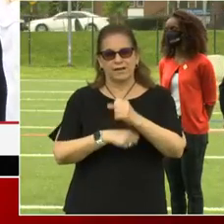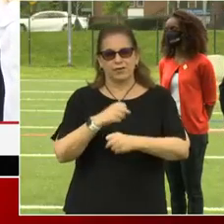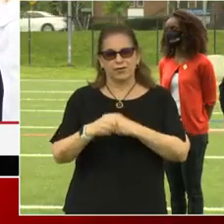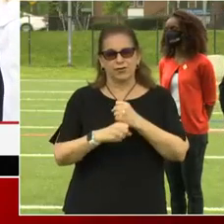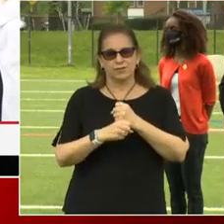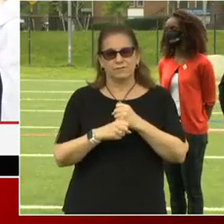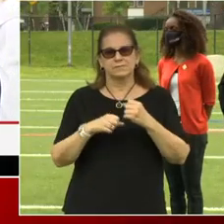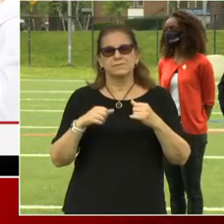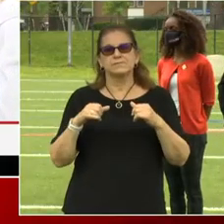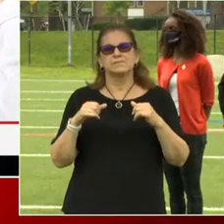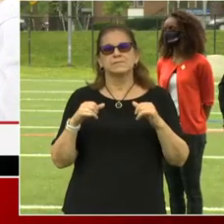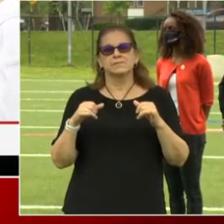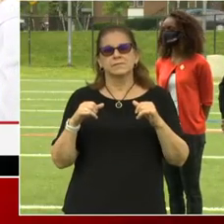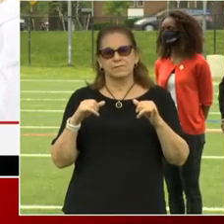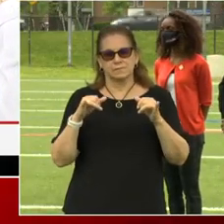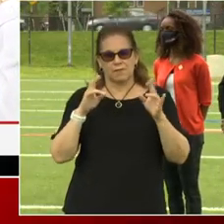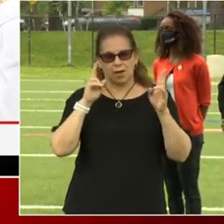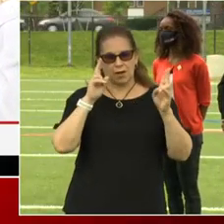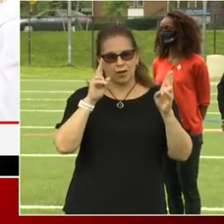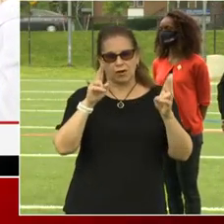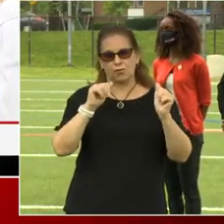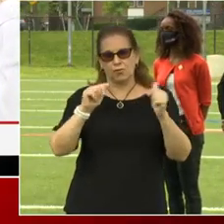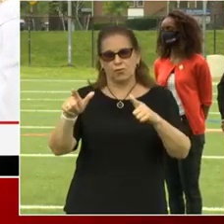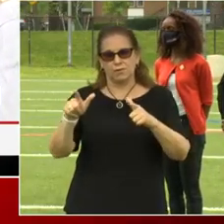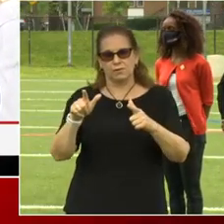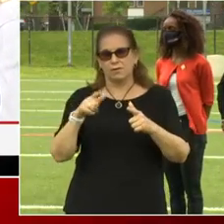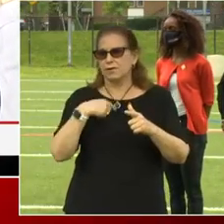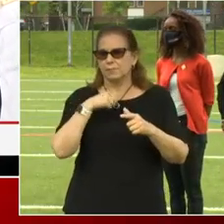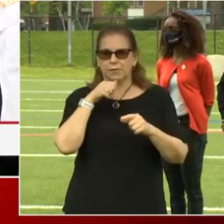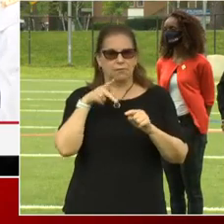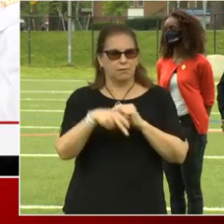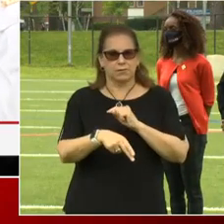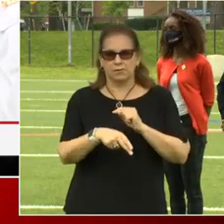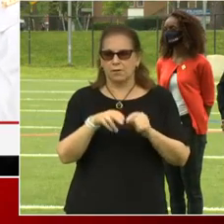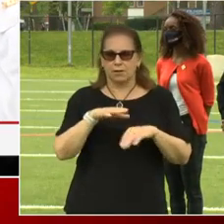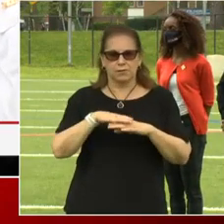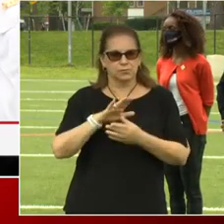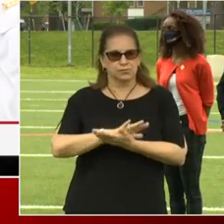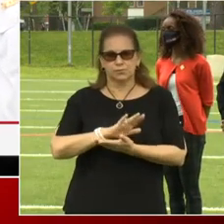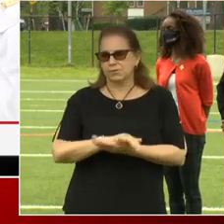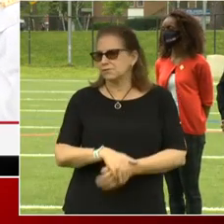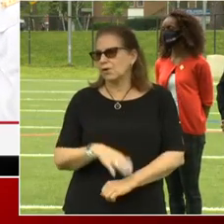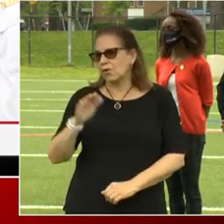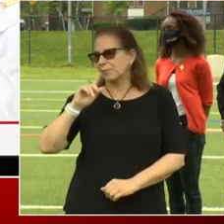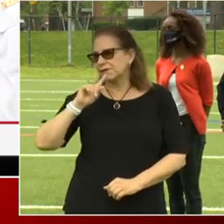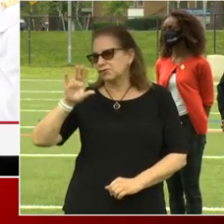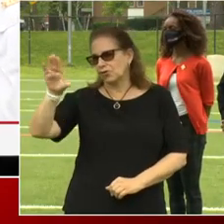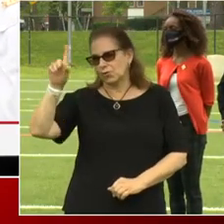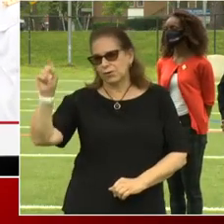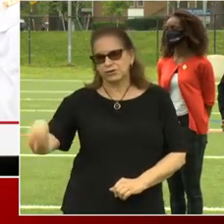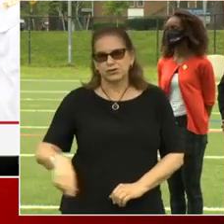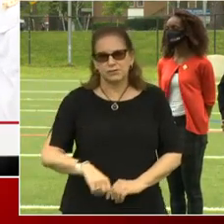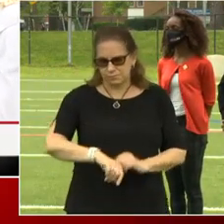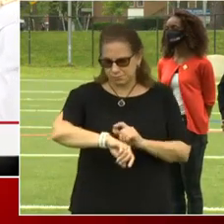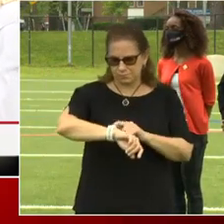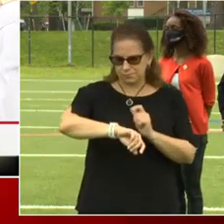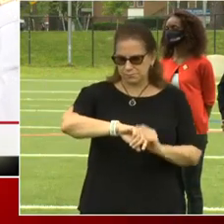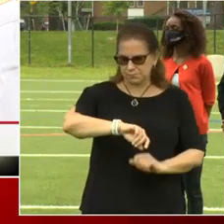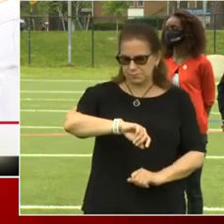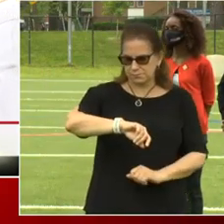been honored. Again, the devil's in the details, but I hope that answers your question. Do you have a cost estimate for this